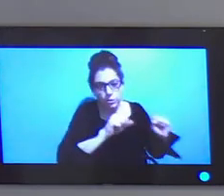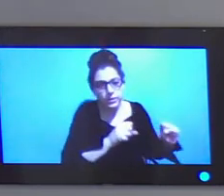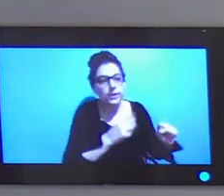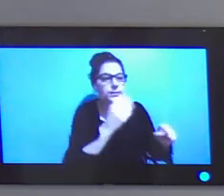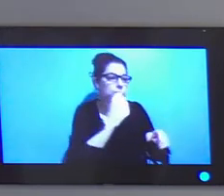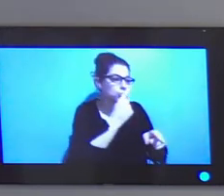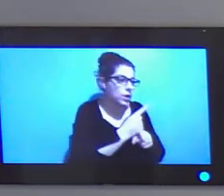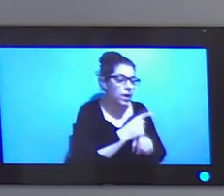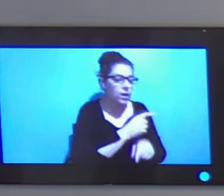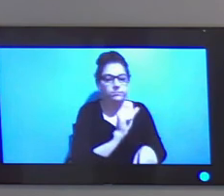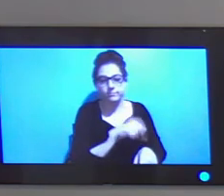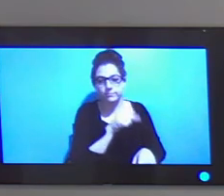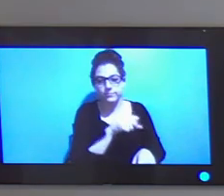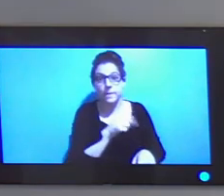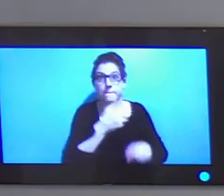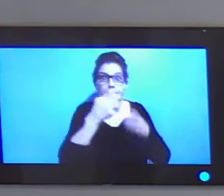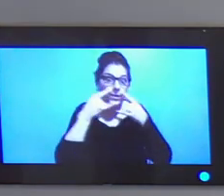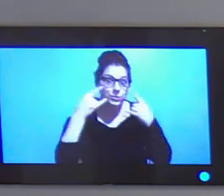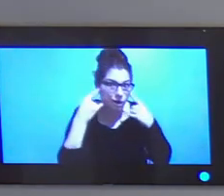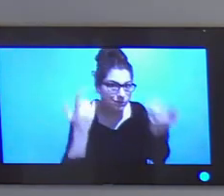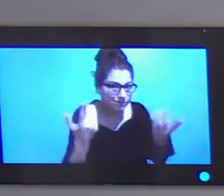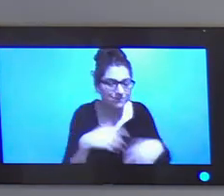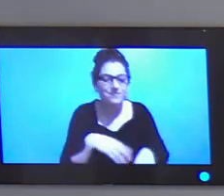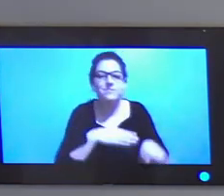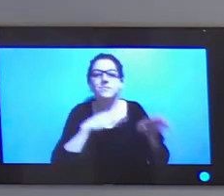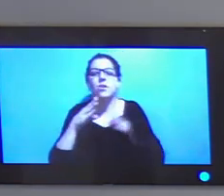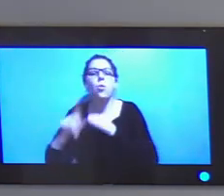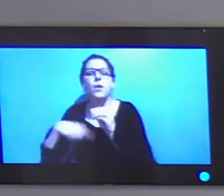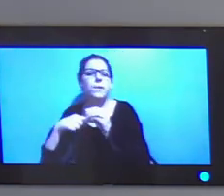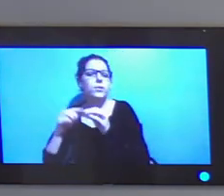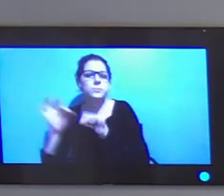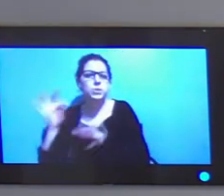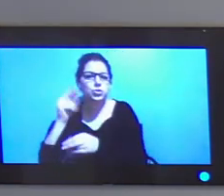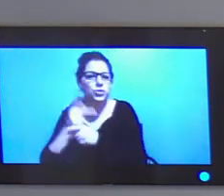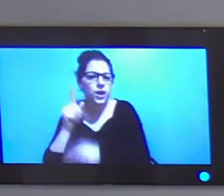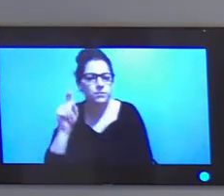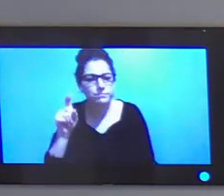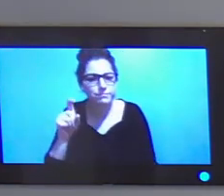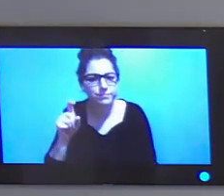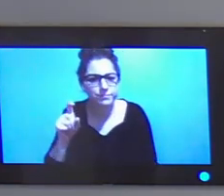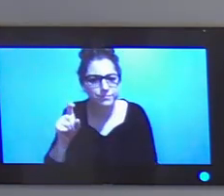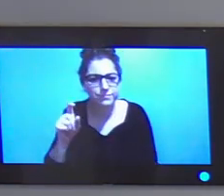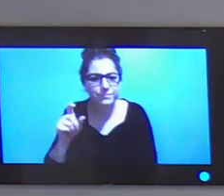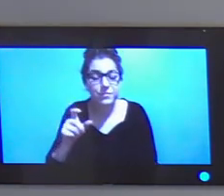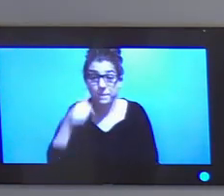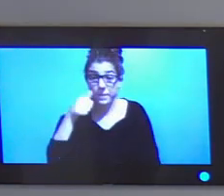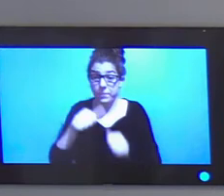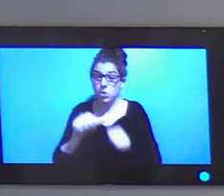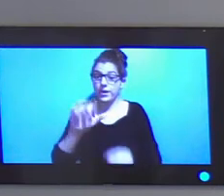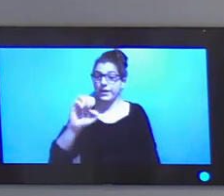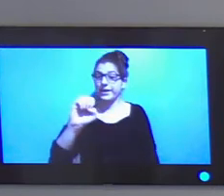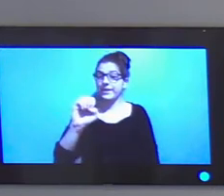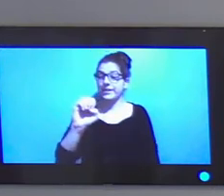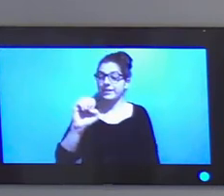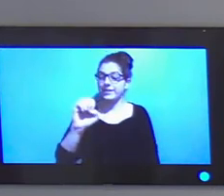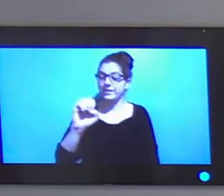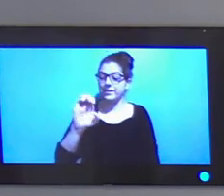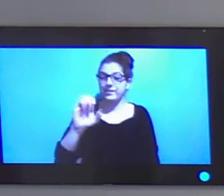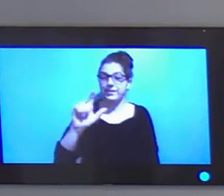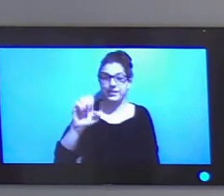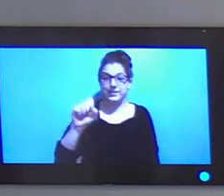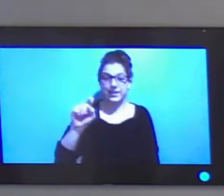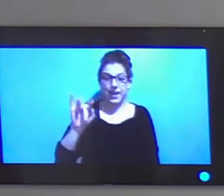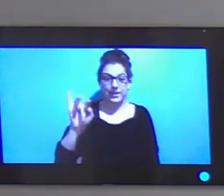on. What about the spiritual care? Remember what the book of Ecclesiastes says, Ecclesiastes chapter